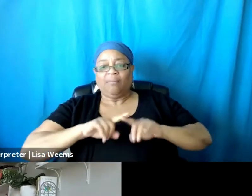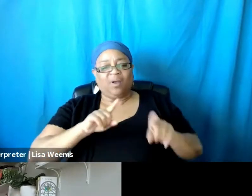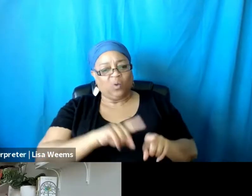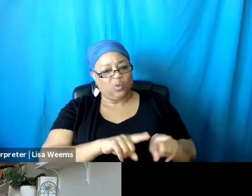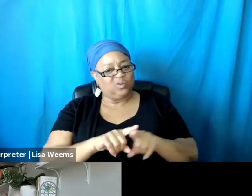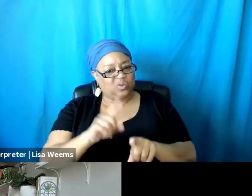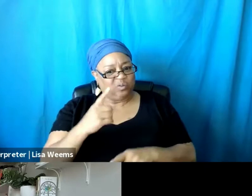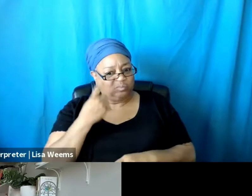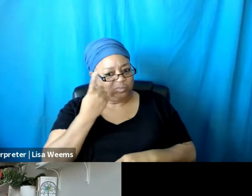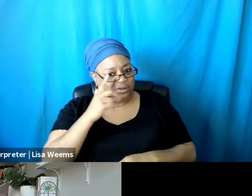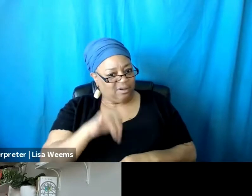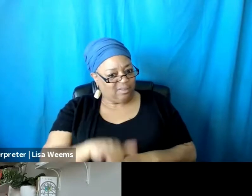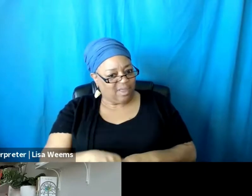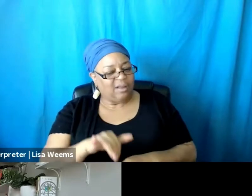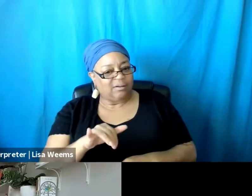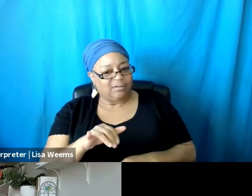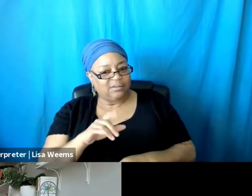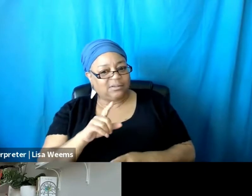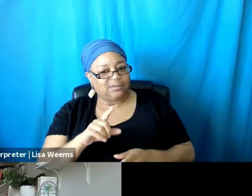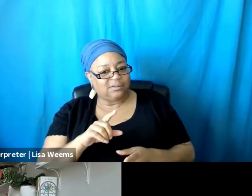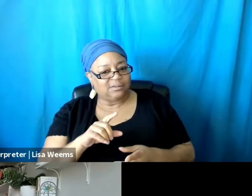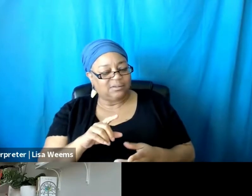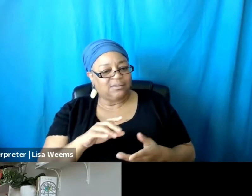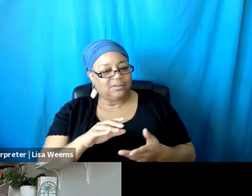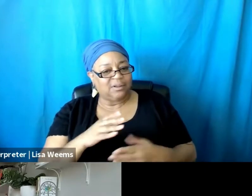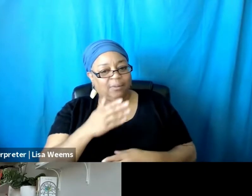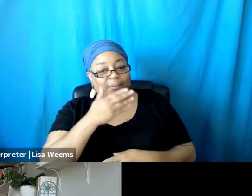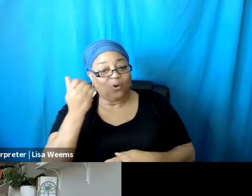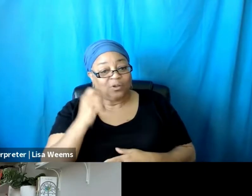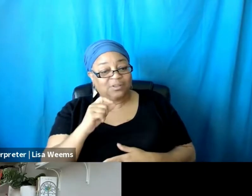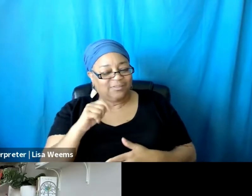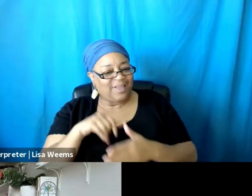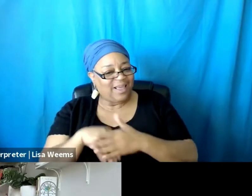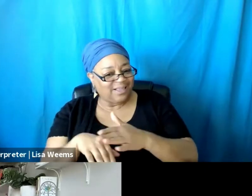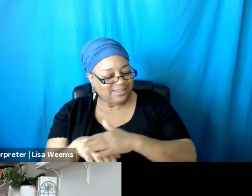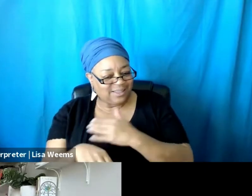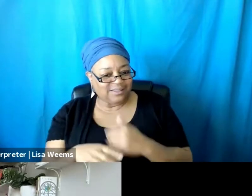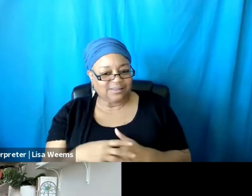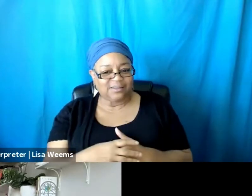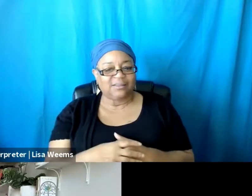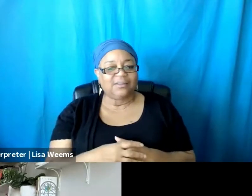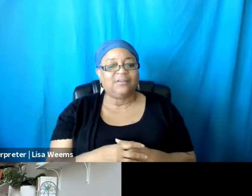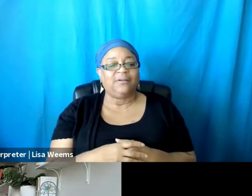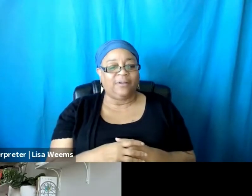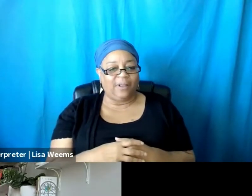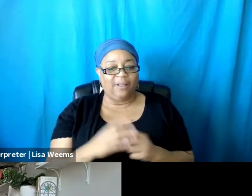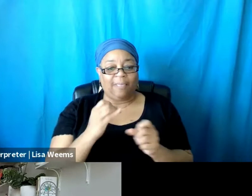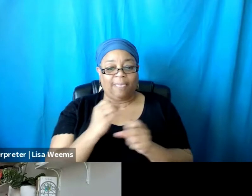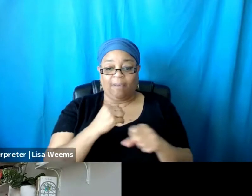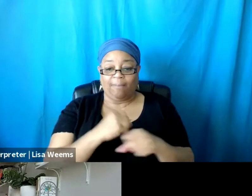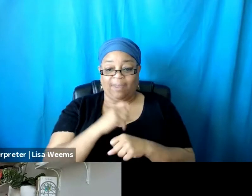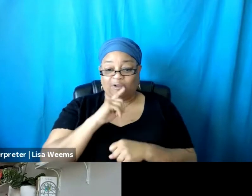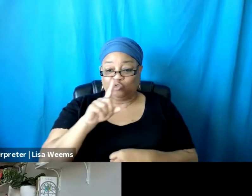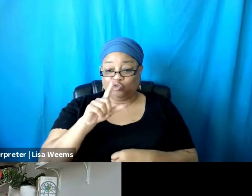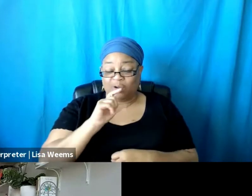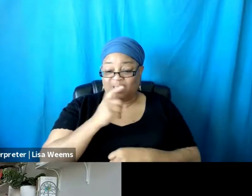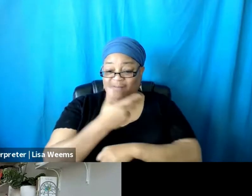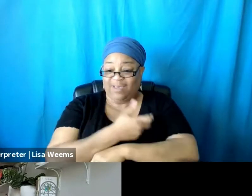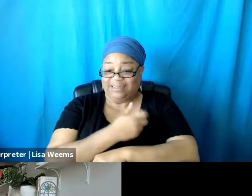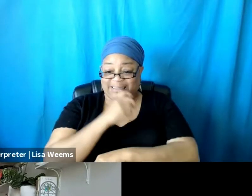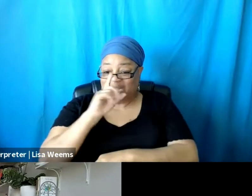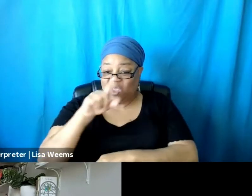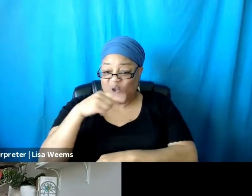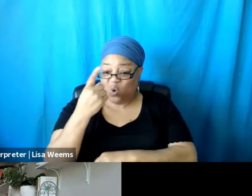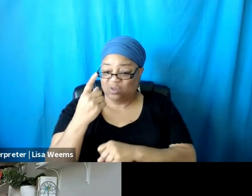that not only is it that vaccine is at the state level, but it's actually in the neighborhoods and communities and available at the times